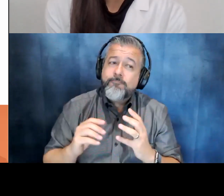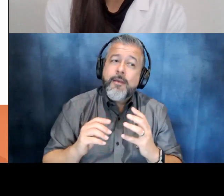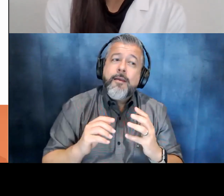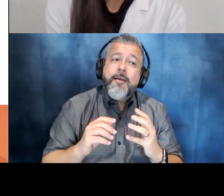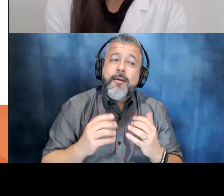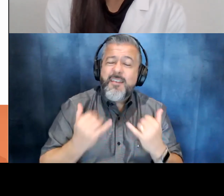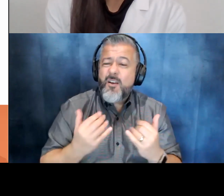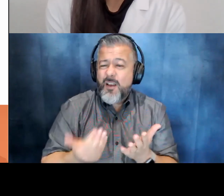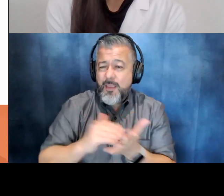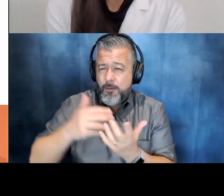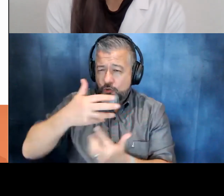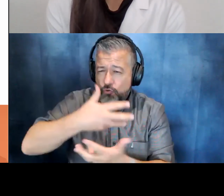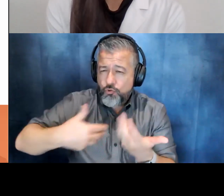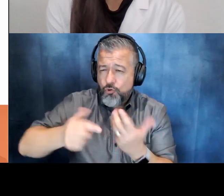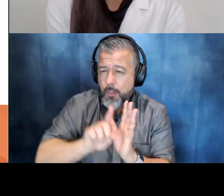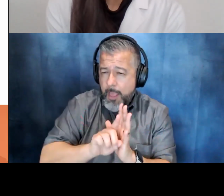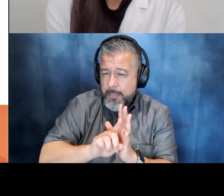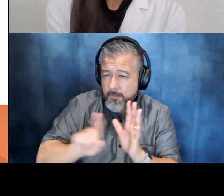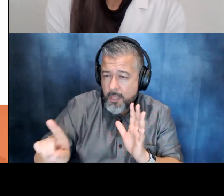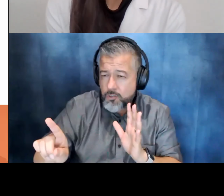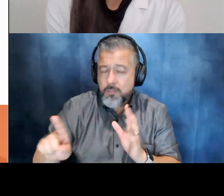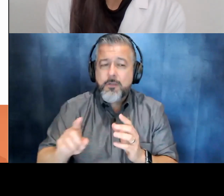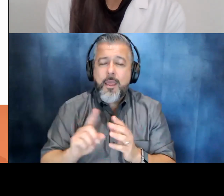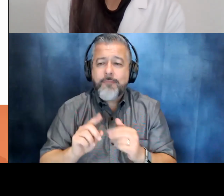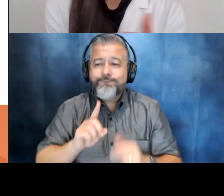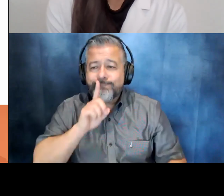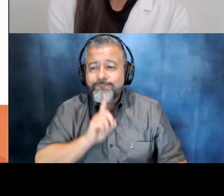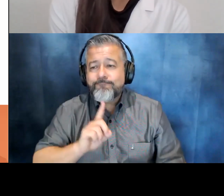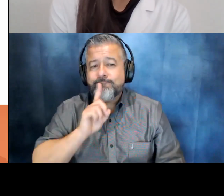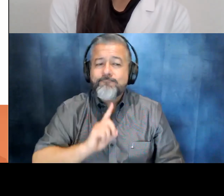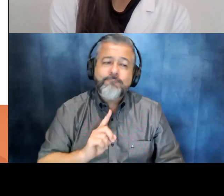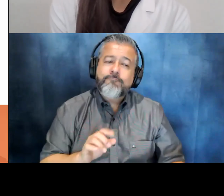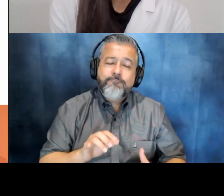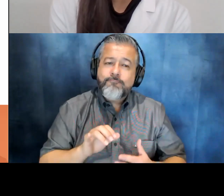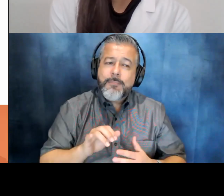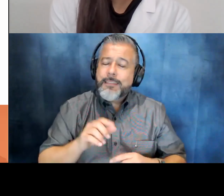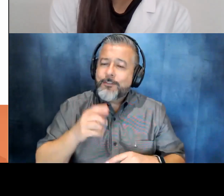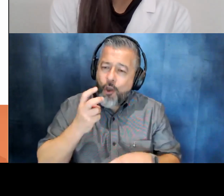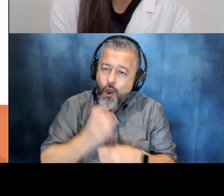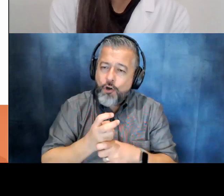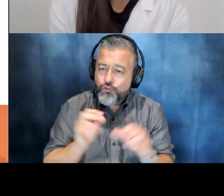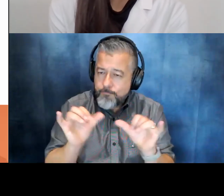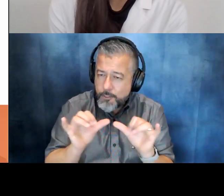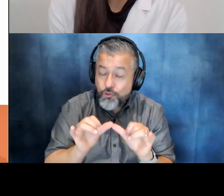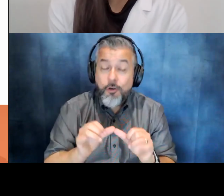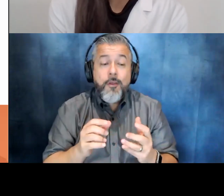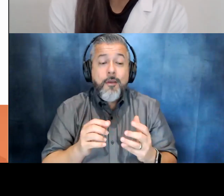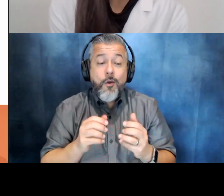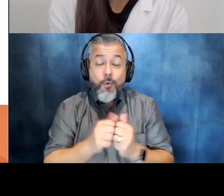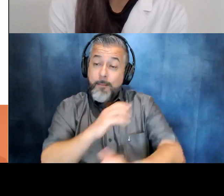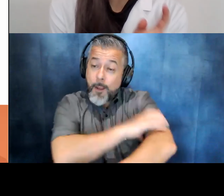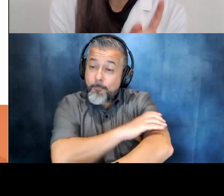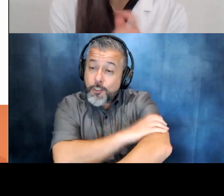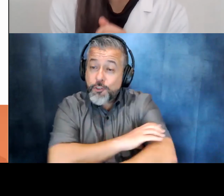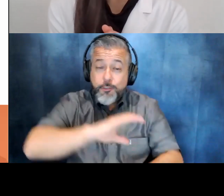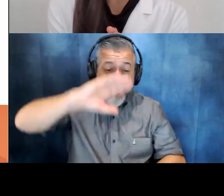and loneliness, you know, may not be as easily measurable as blood pressure or cholesterol,